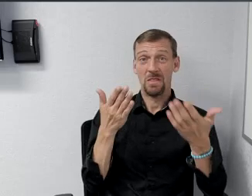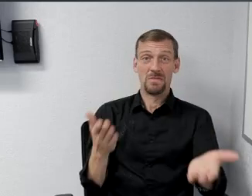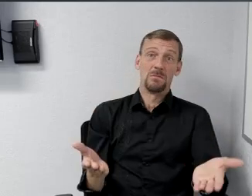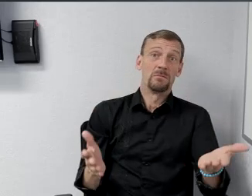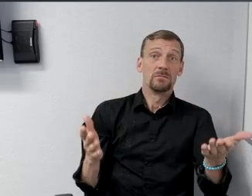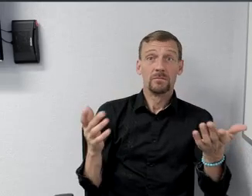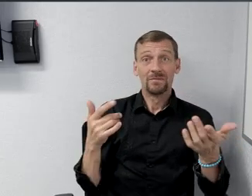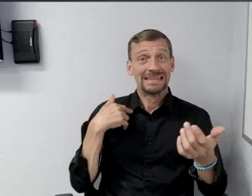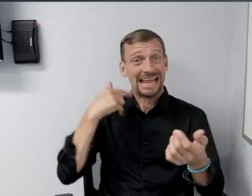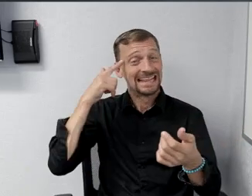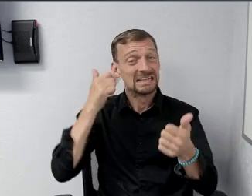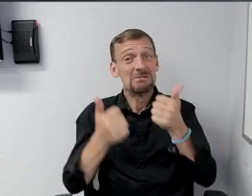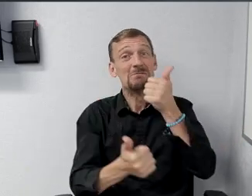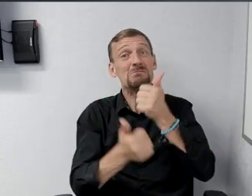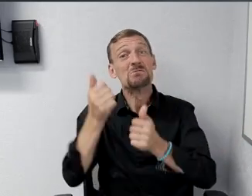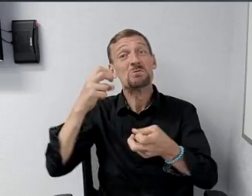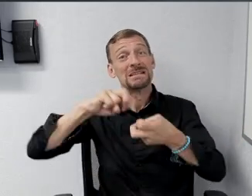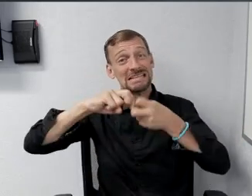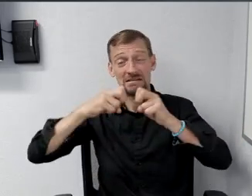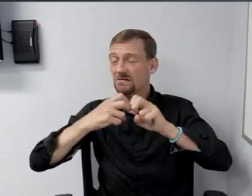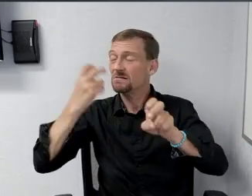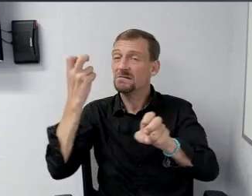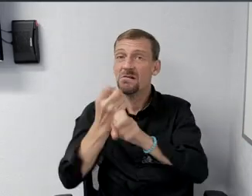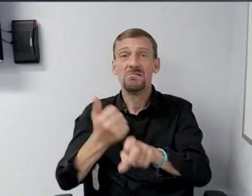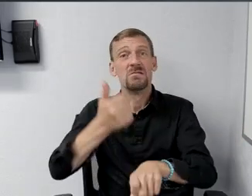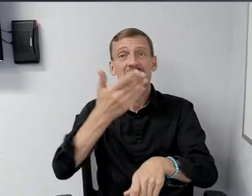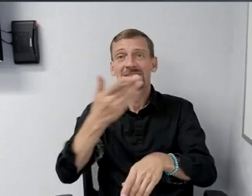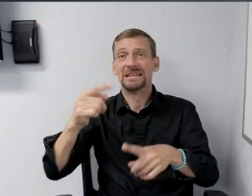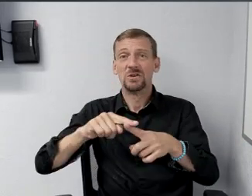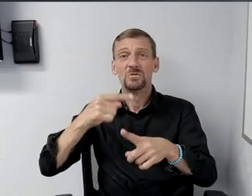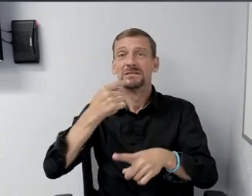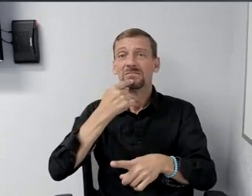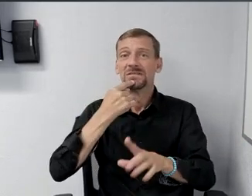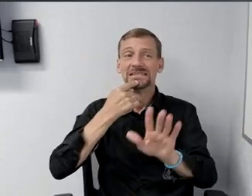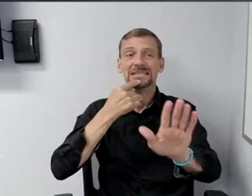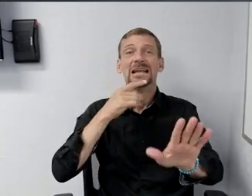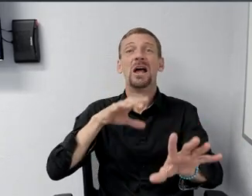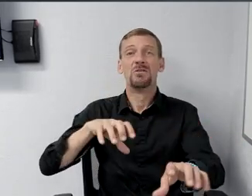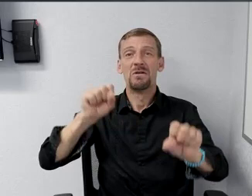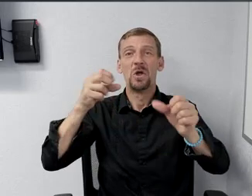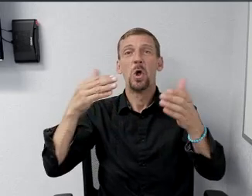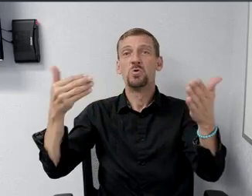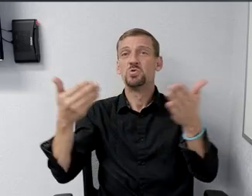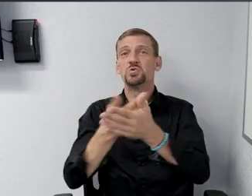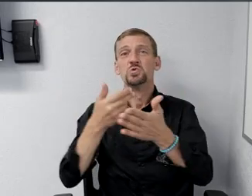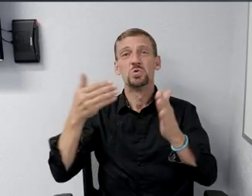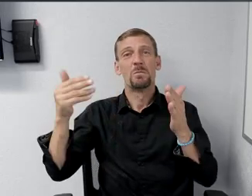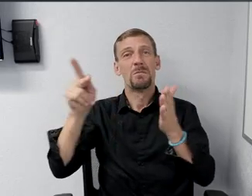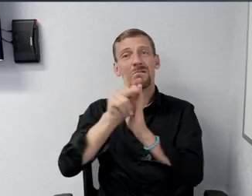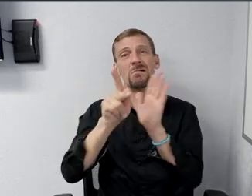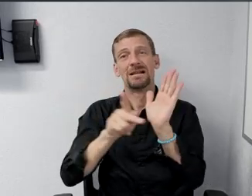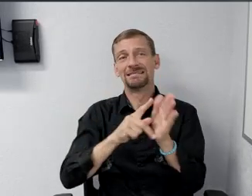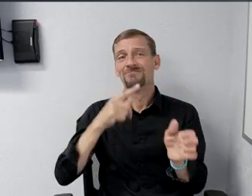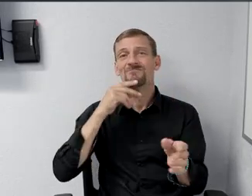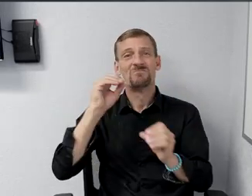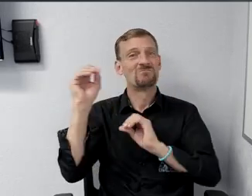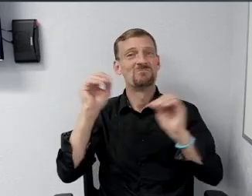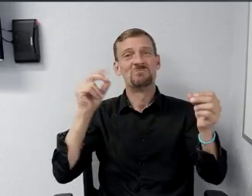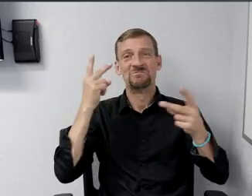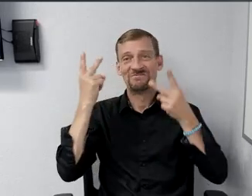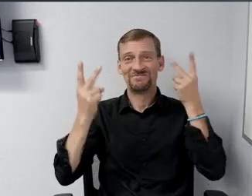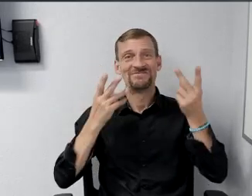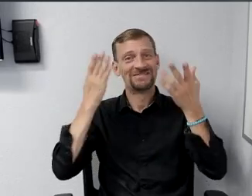it's probably the most difficult thing we had to do during this pandemic is to adopt the no visitor policy. I mean, there are very